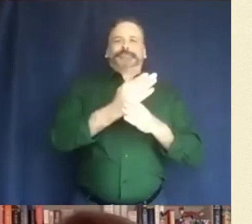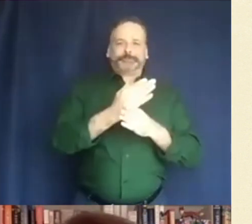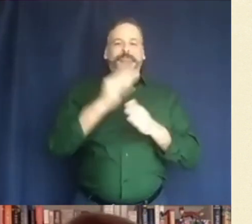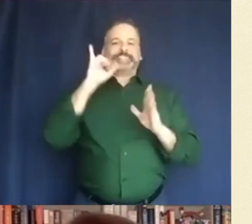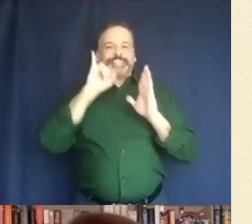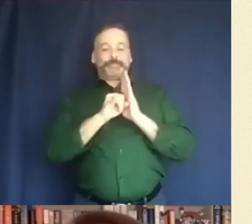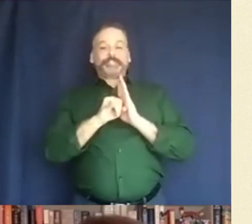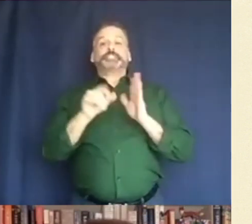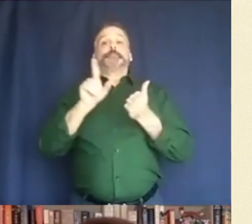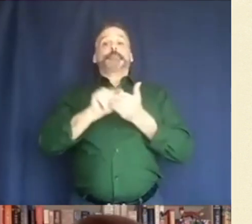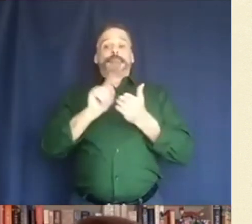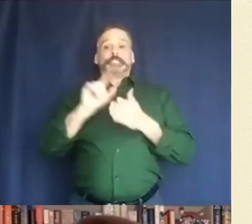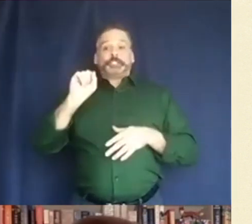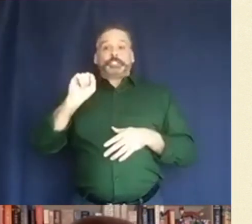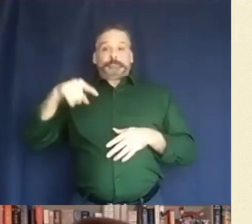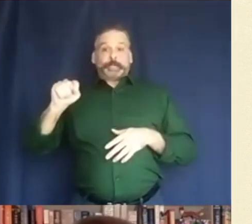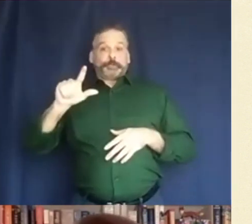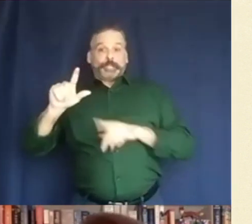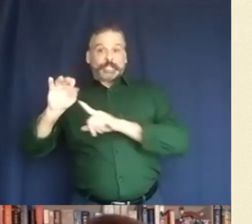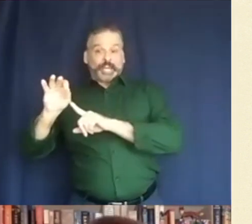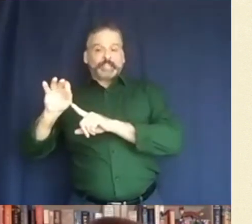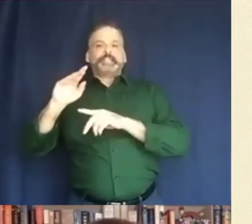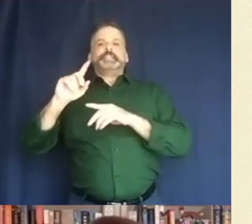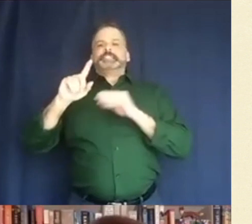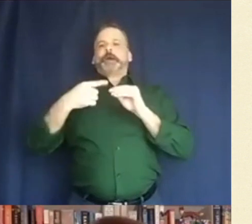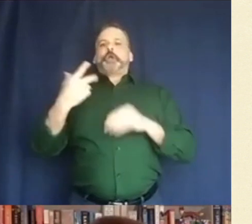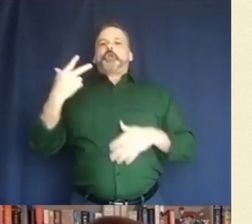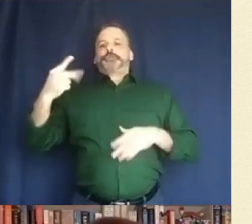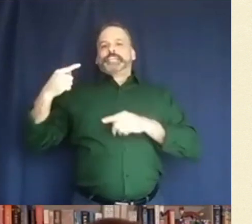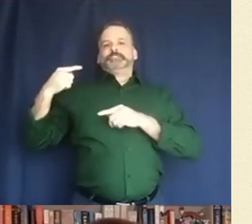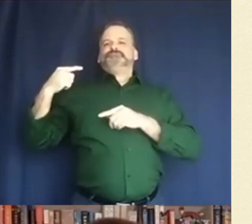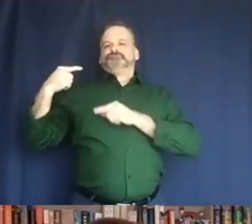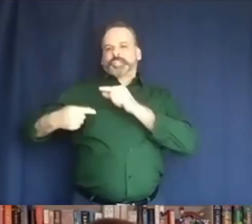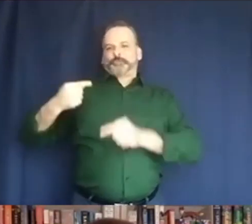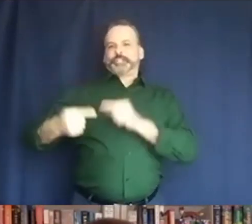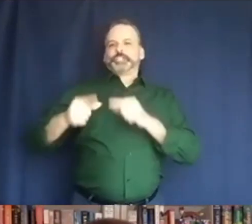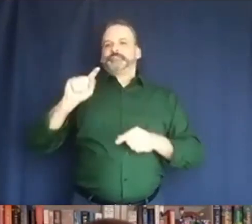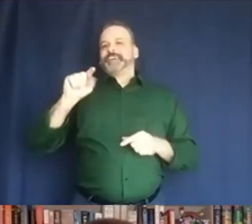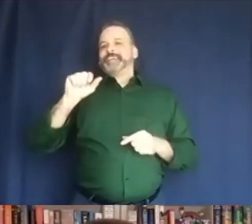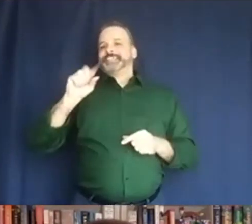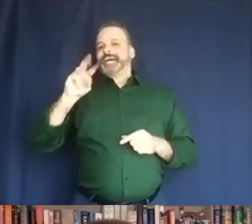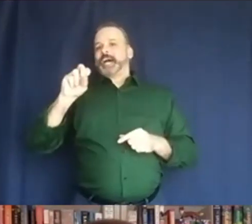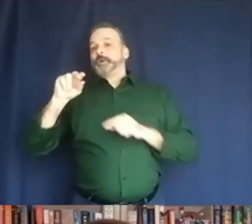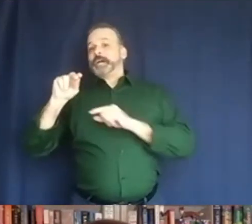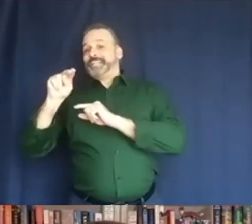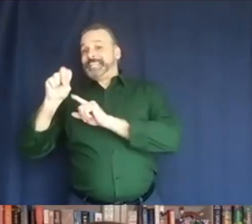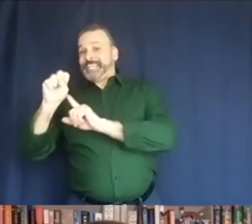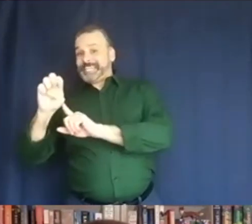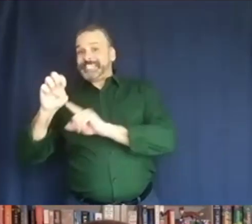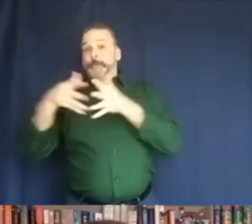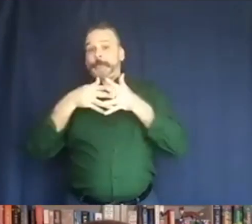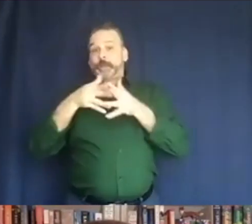which comes out on September 29th. It's about three generations of Taiwanese American women. And the youngest of the family,